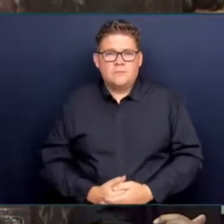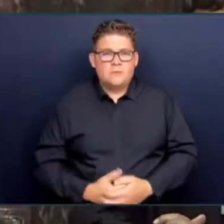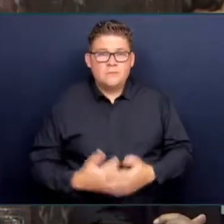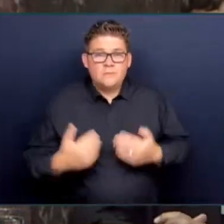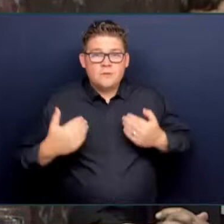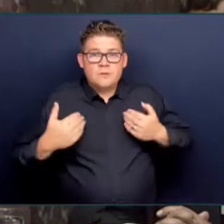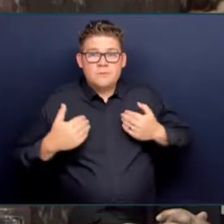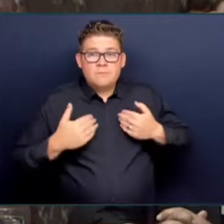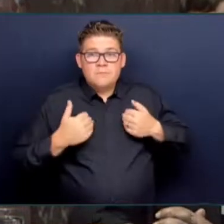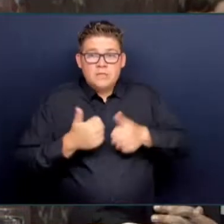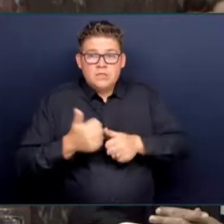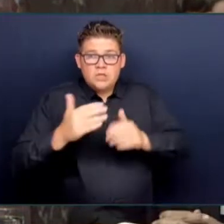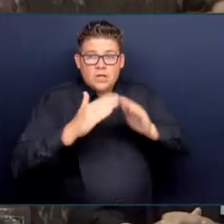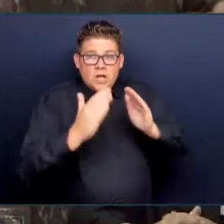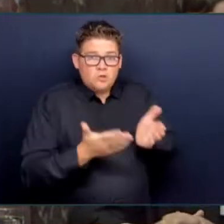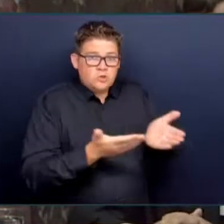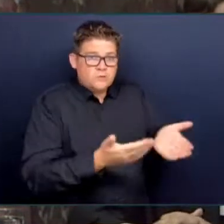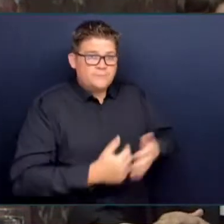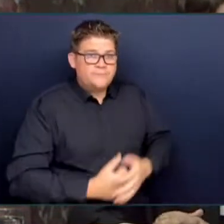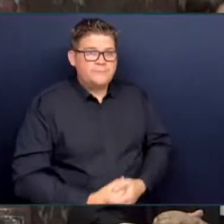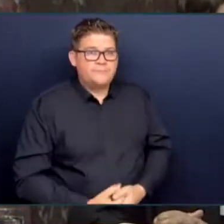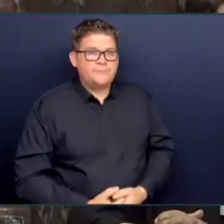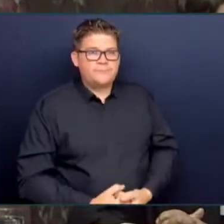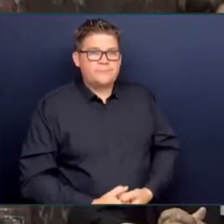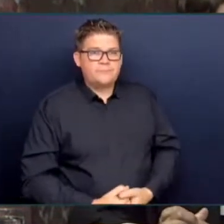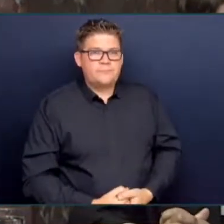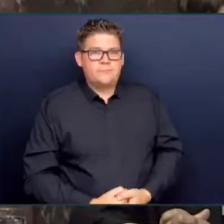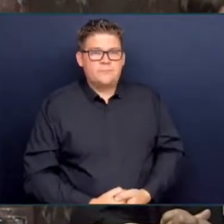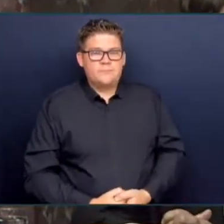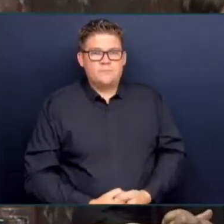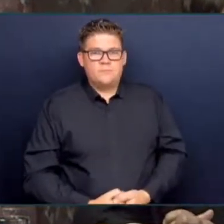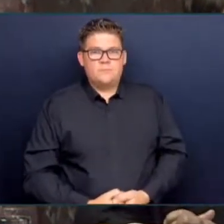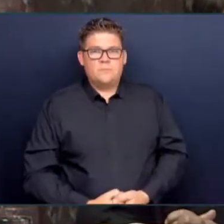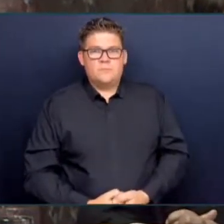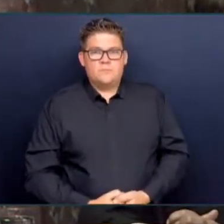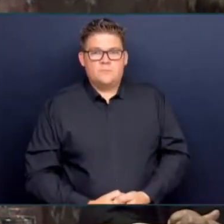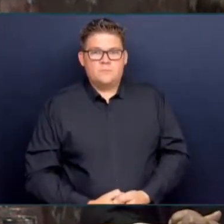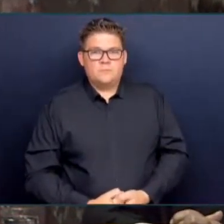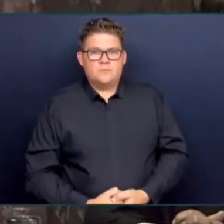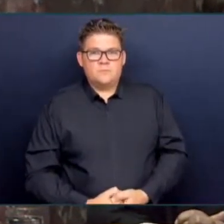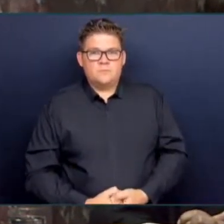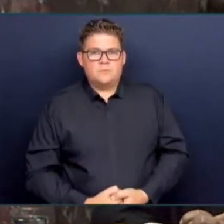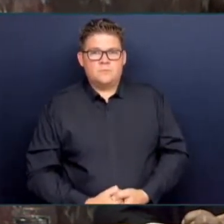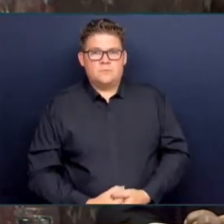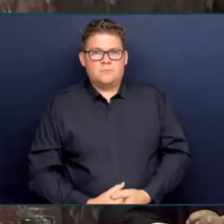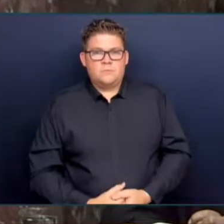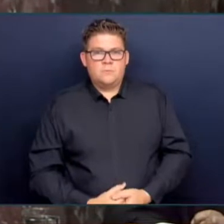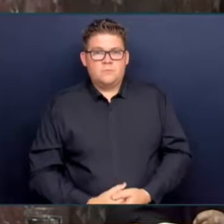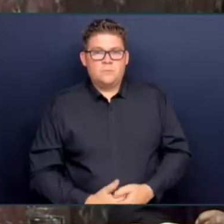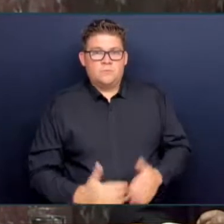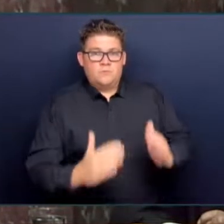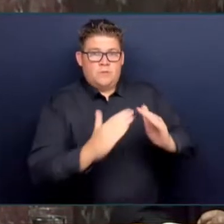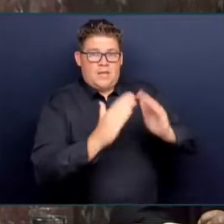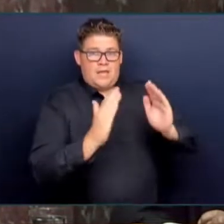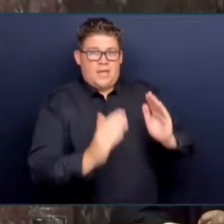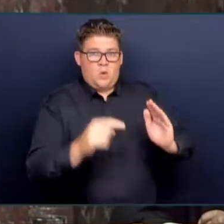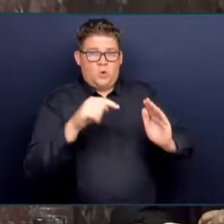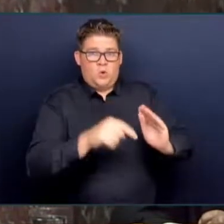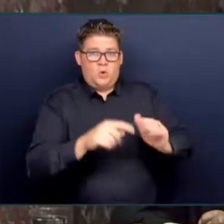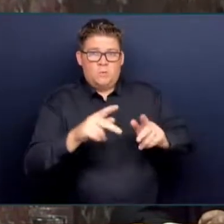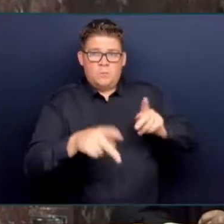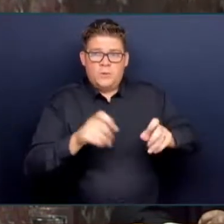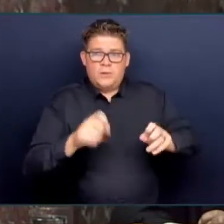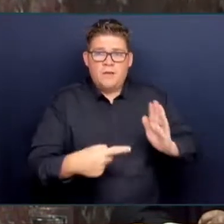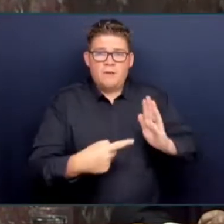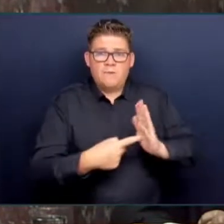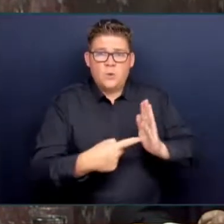Mr. Speaker, finding houses people can afford right now is difficult across our country. You know, people are struggling with high housing